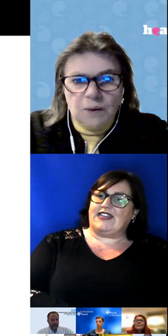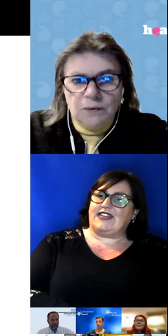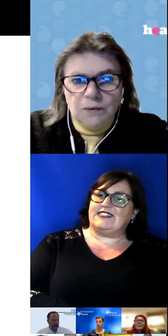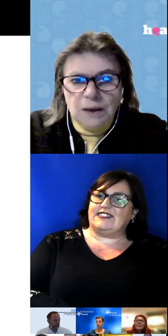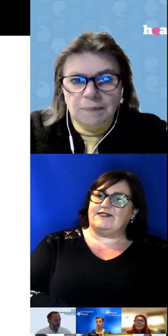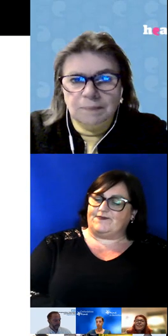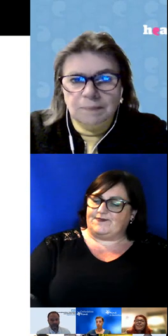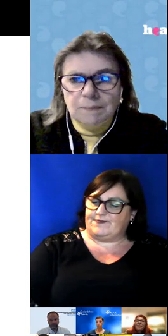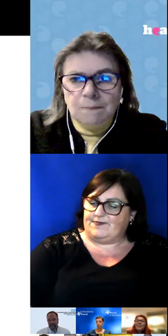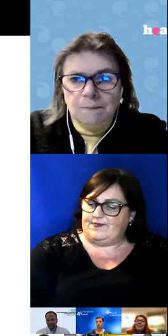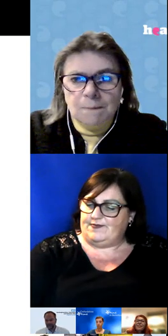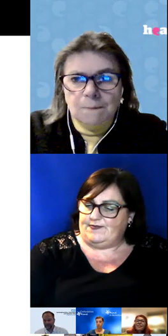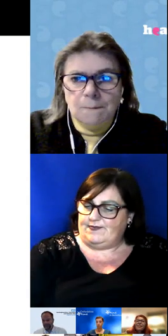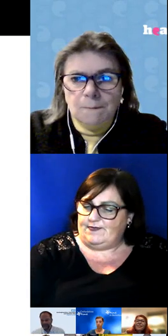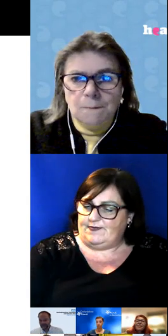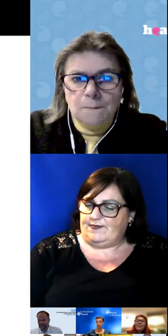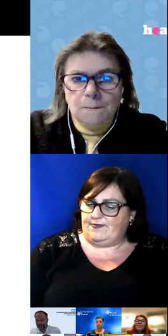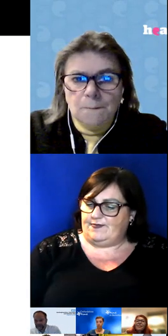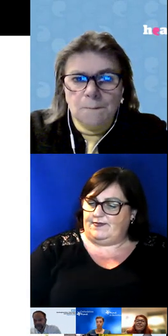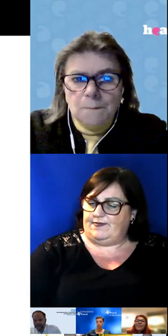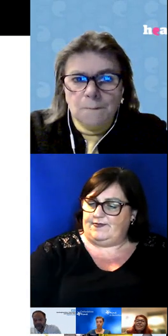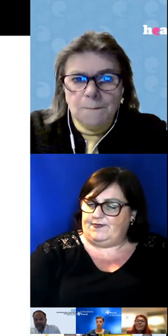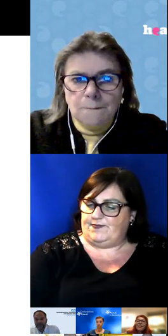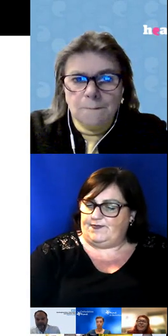on this one as well?